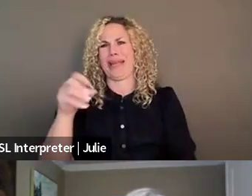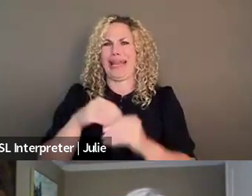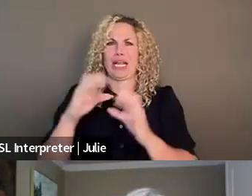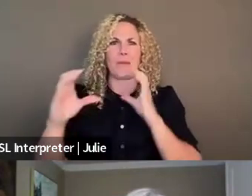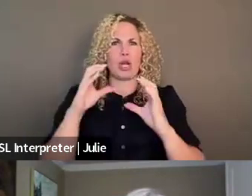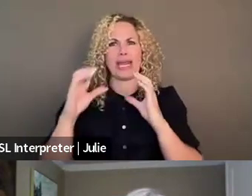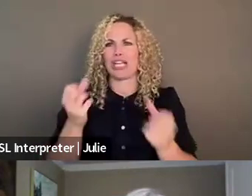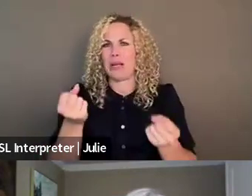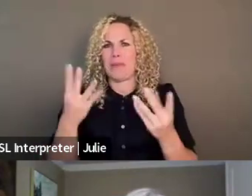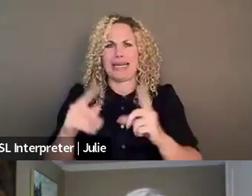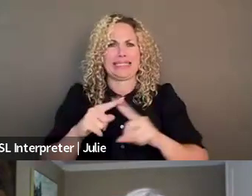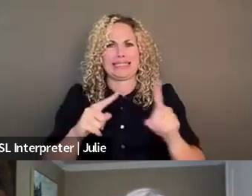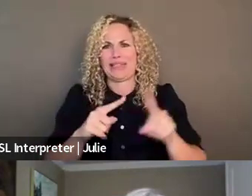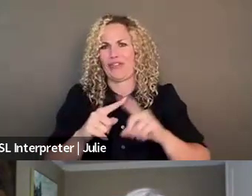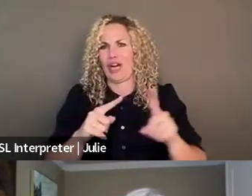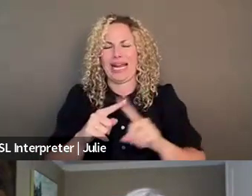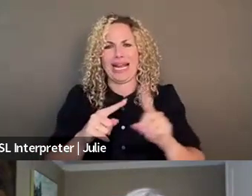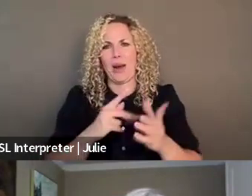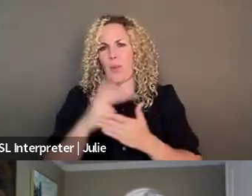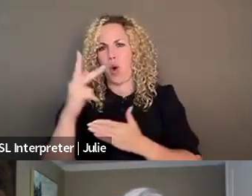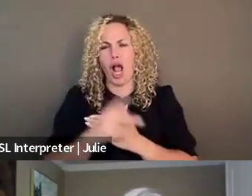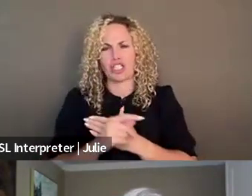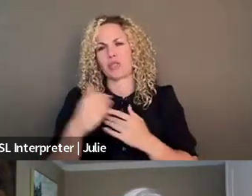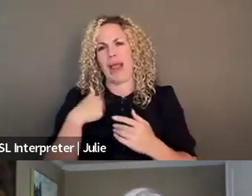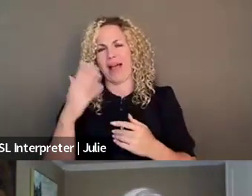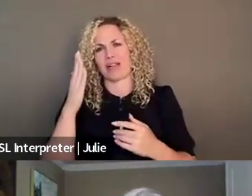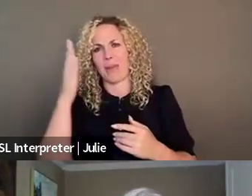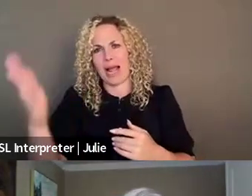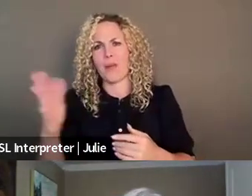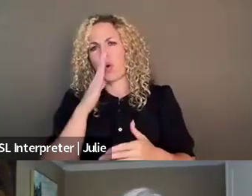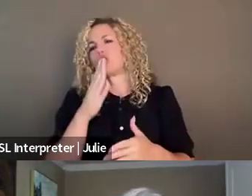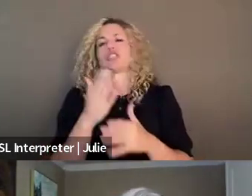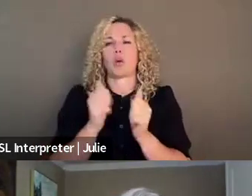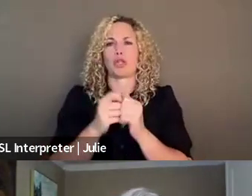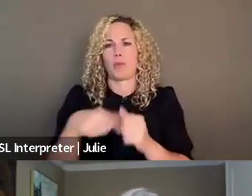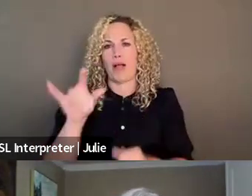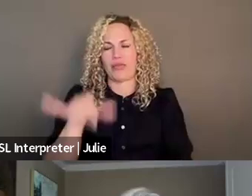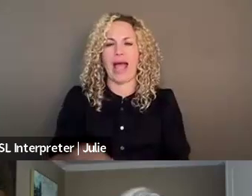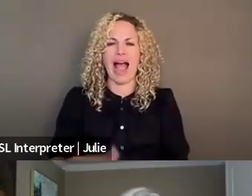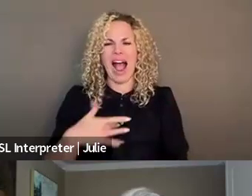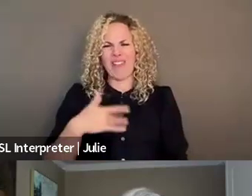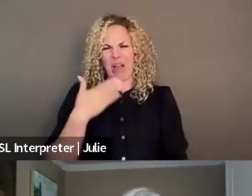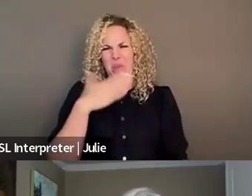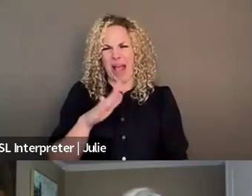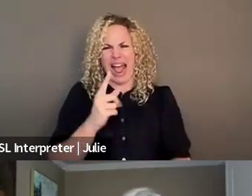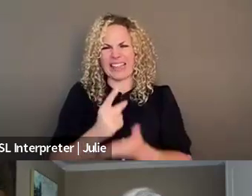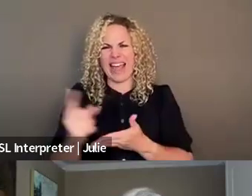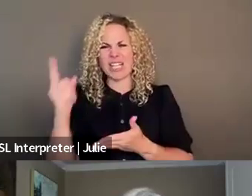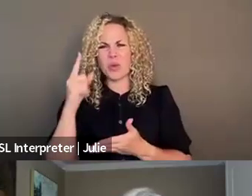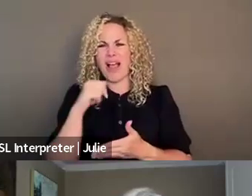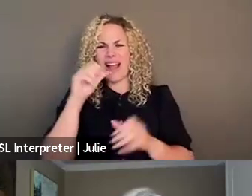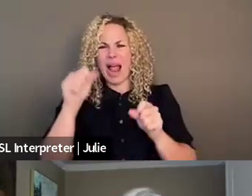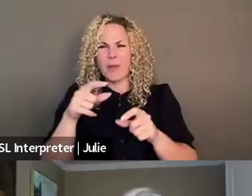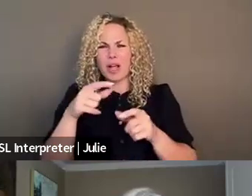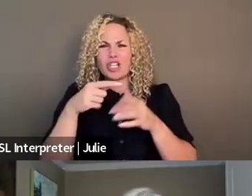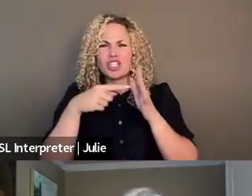a number of different projects that we have in the pipeline. So we'll share with you about that. I felt bad last week that I was not able to show our